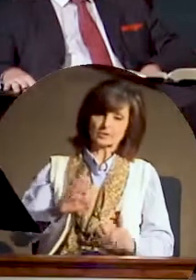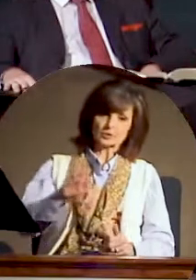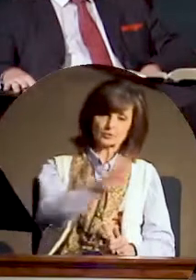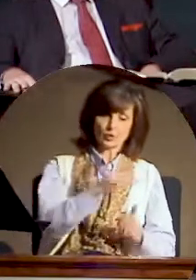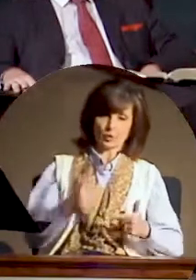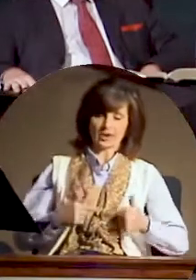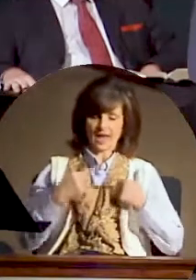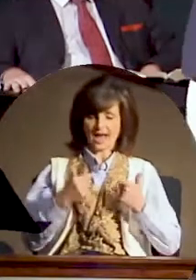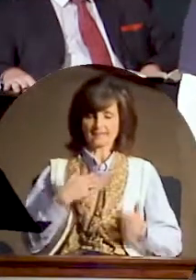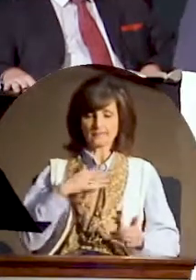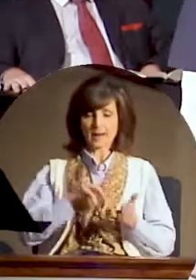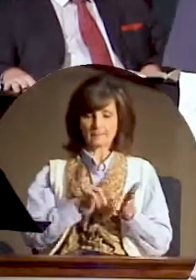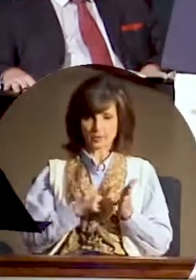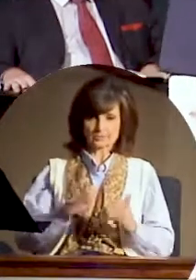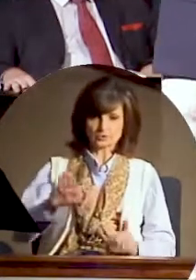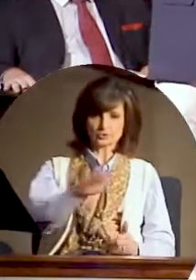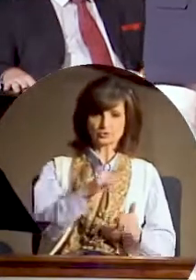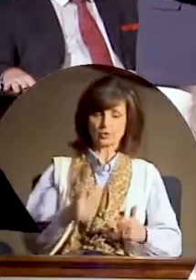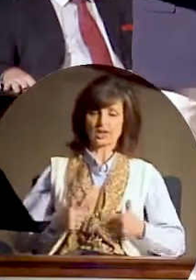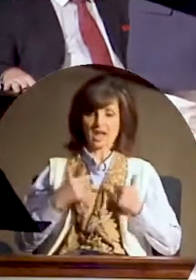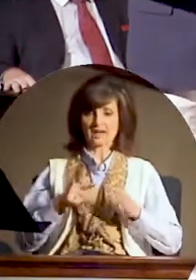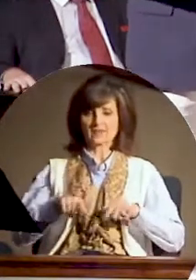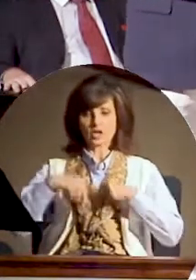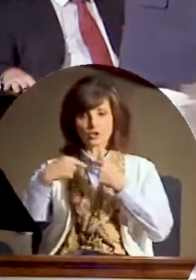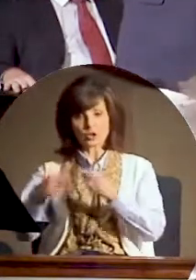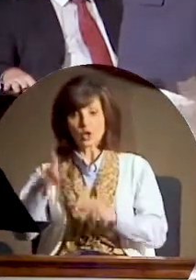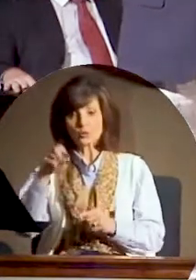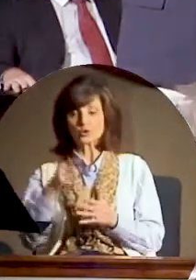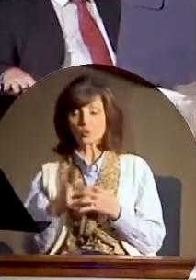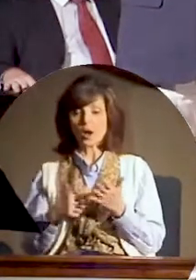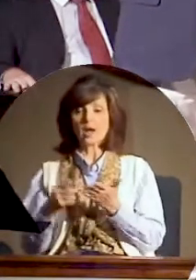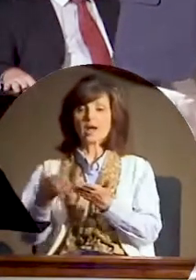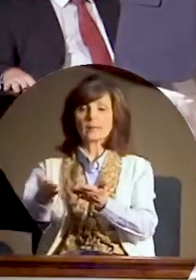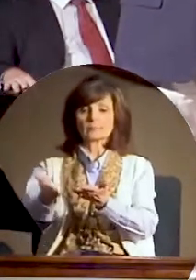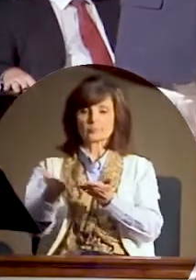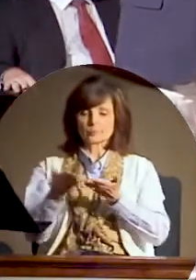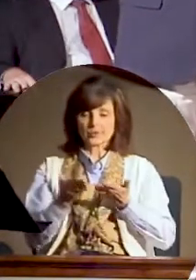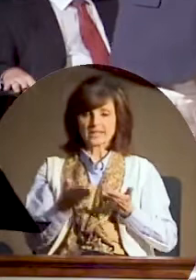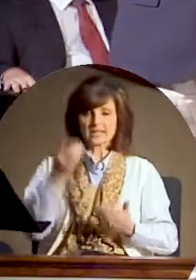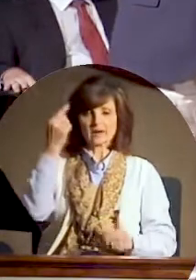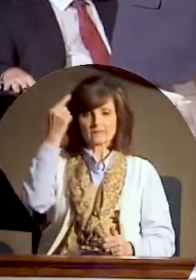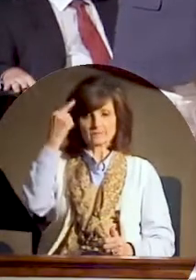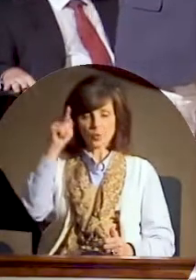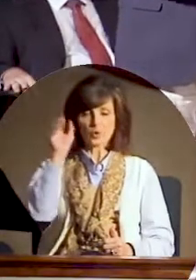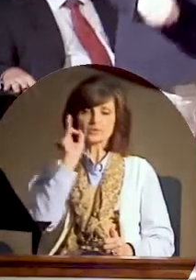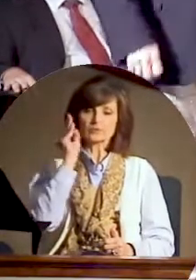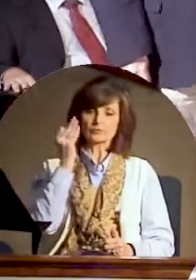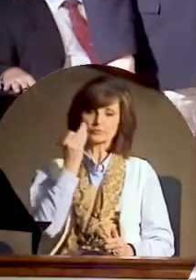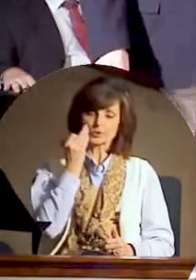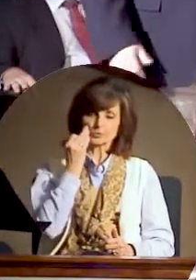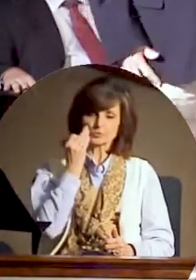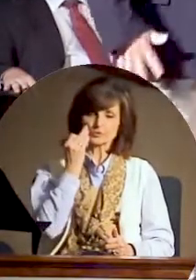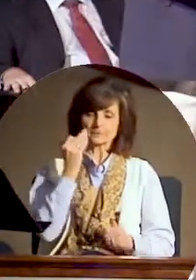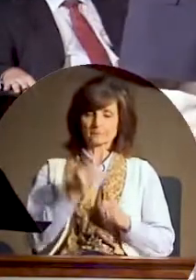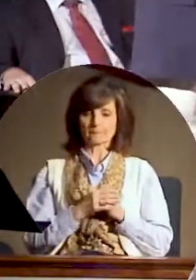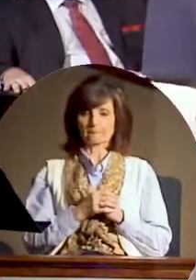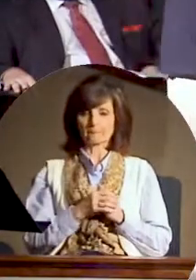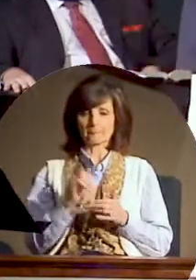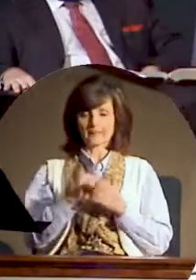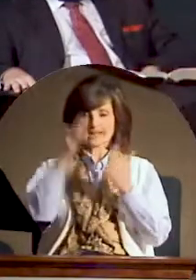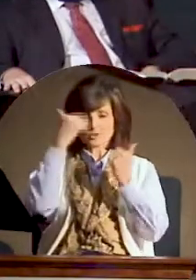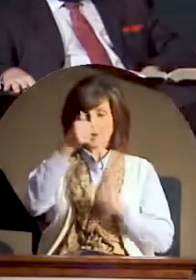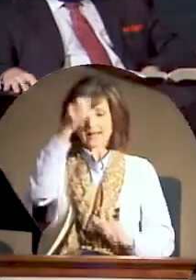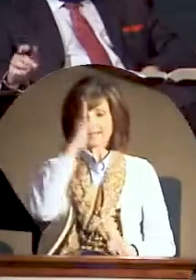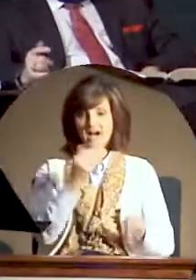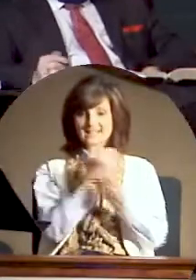my intention for your life, is that you should go and do what? Bring forth fruit. That's the reason